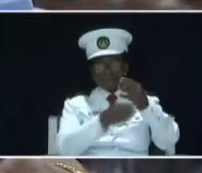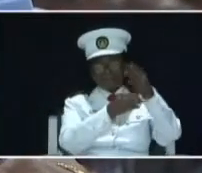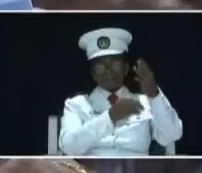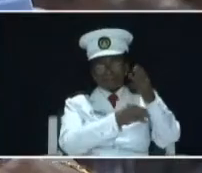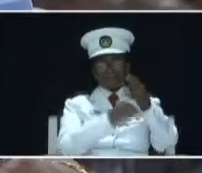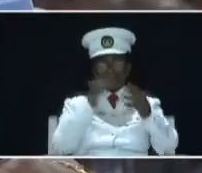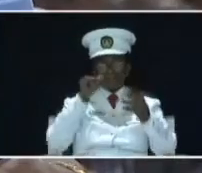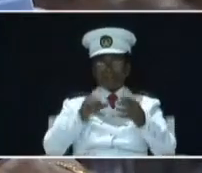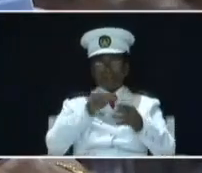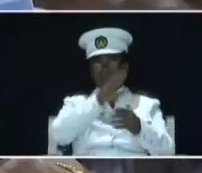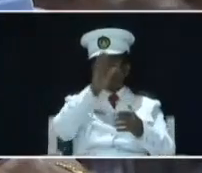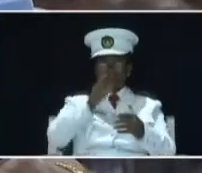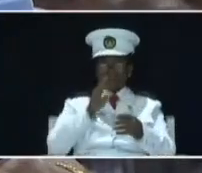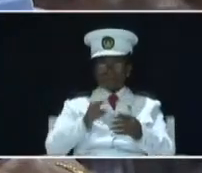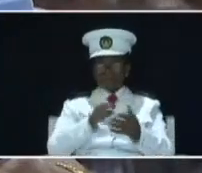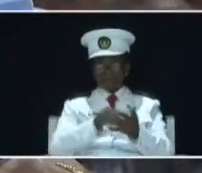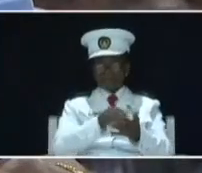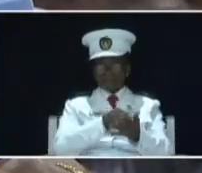name.